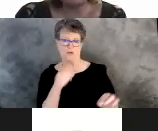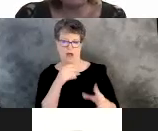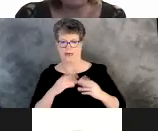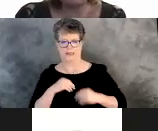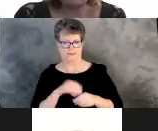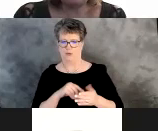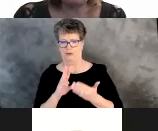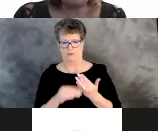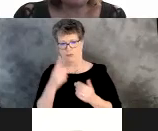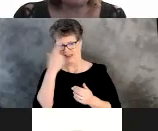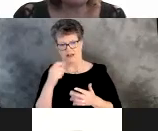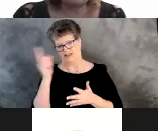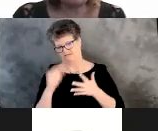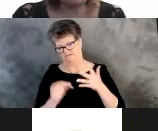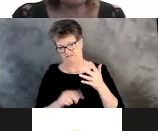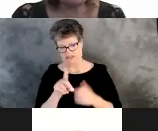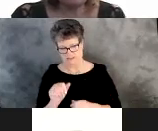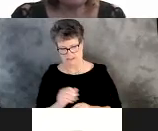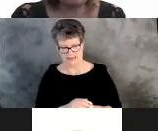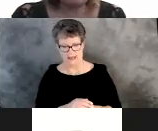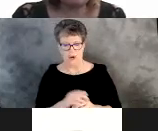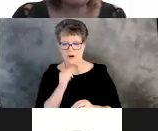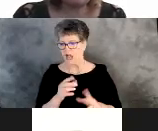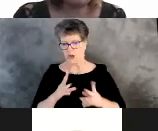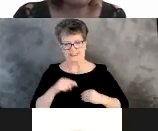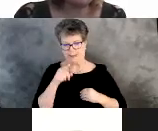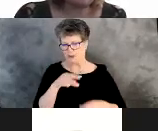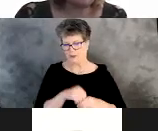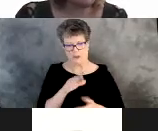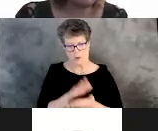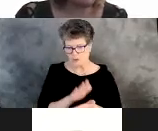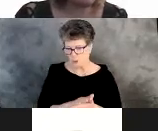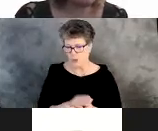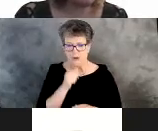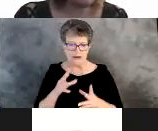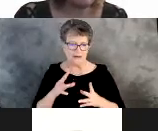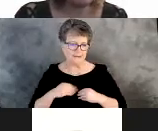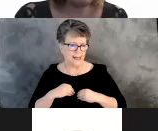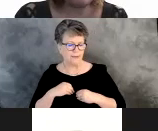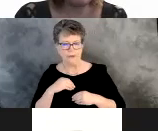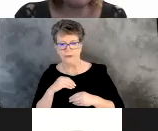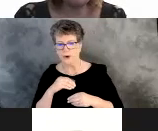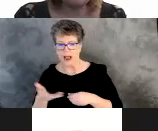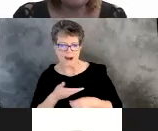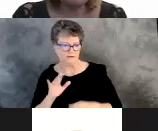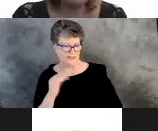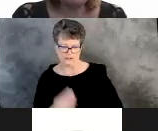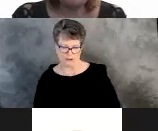our program, we're not going to accept you into our school, or we're not going to hire you for that